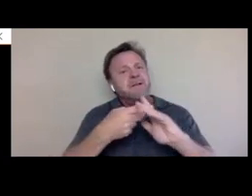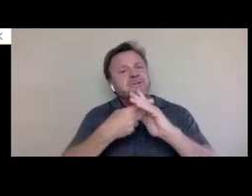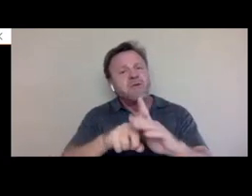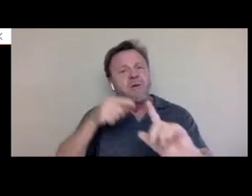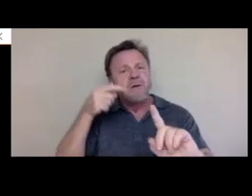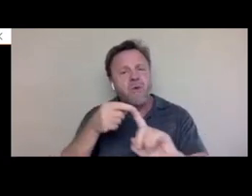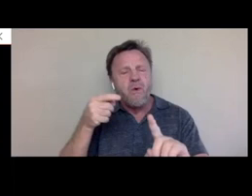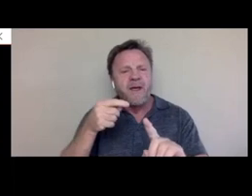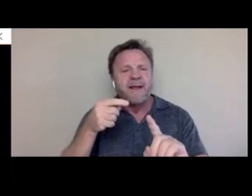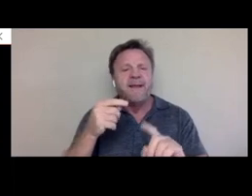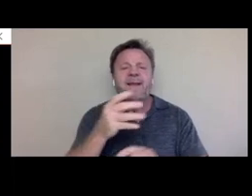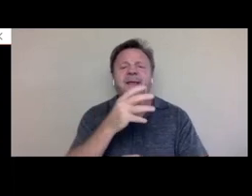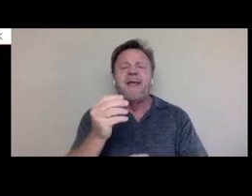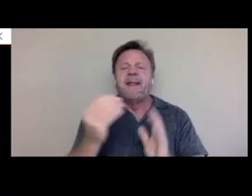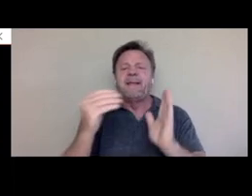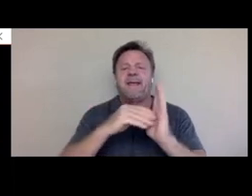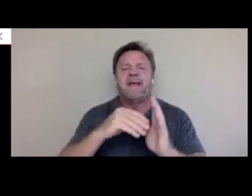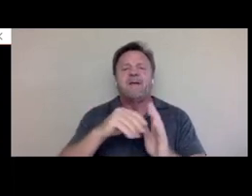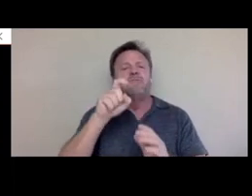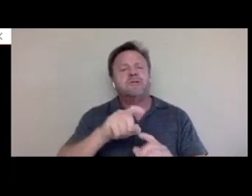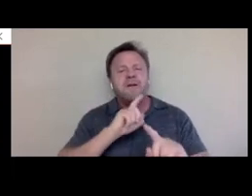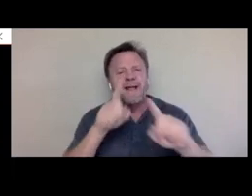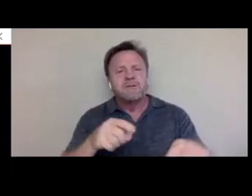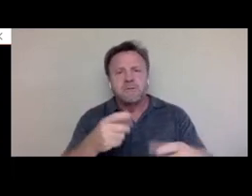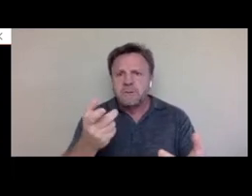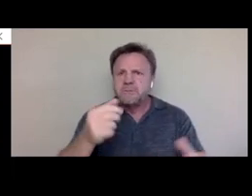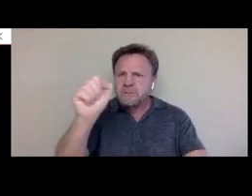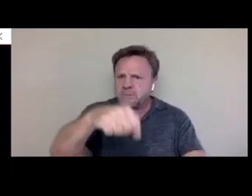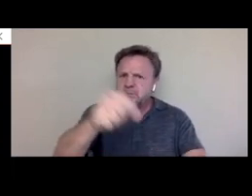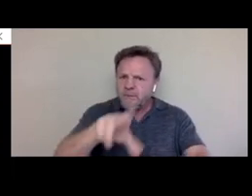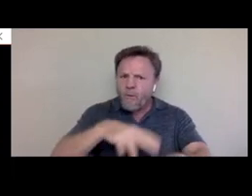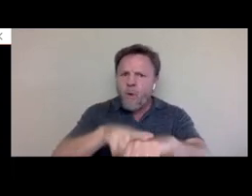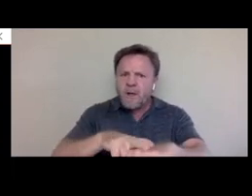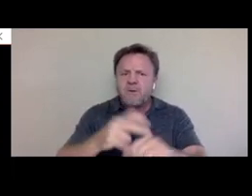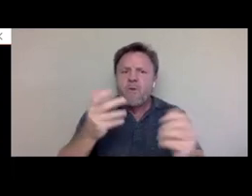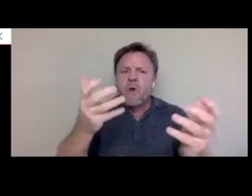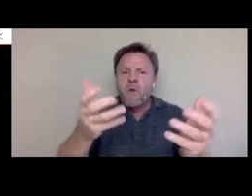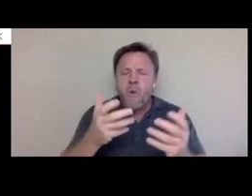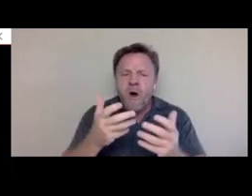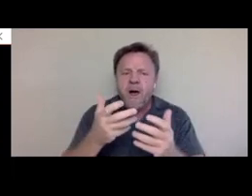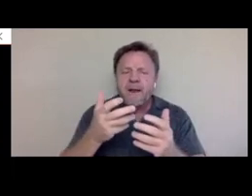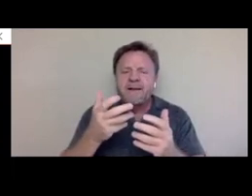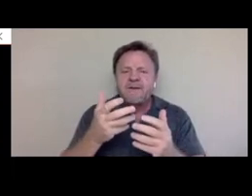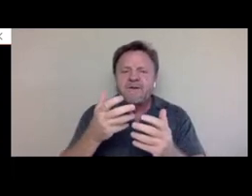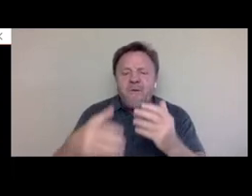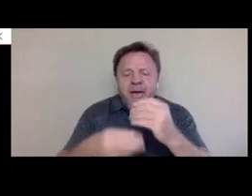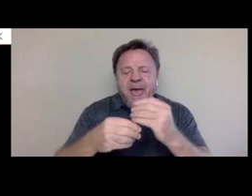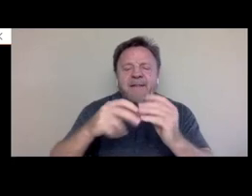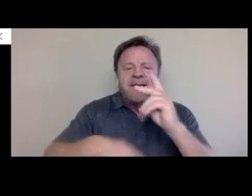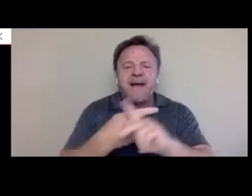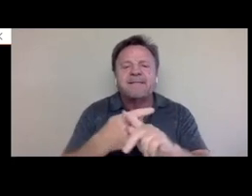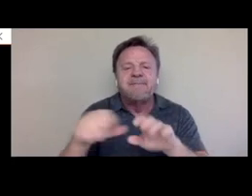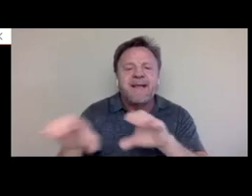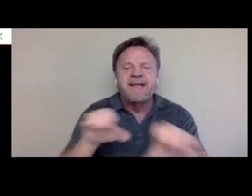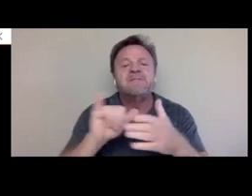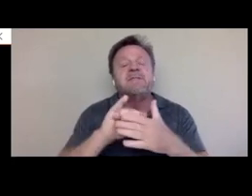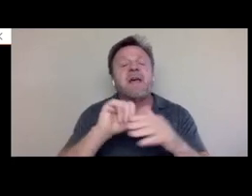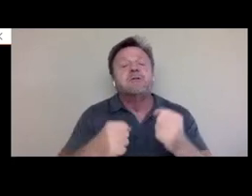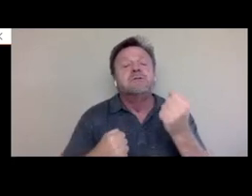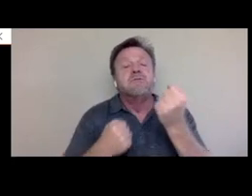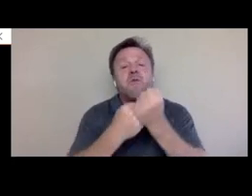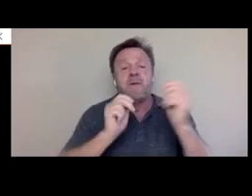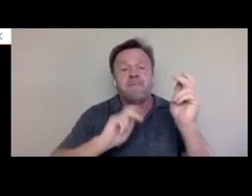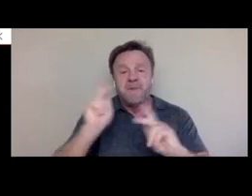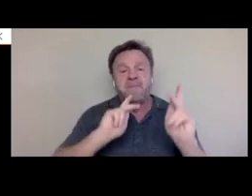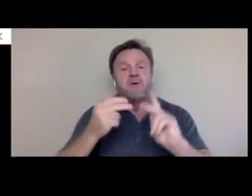And again, I think we should answer back, of course, because we want to get in the kinds of activities that could support people